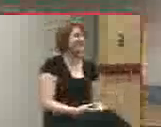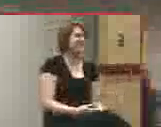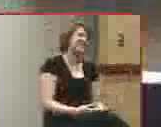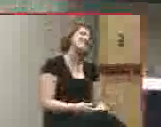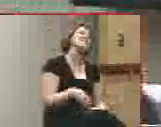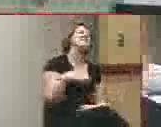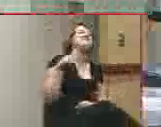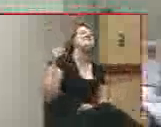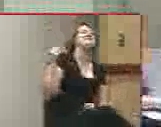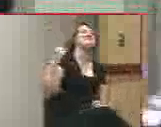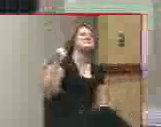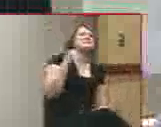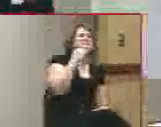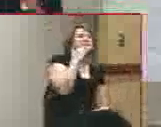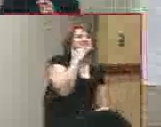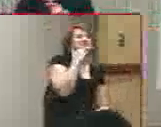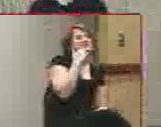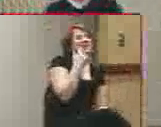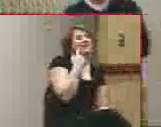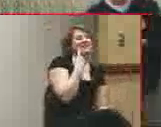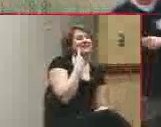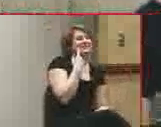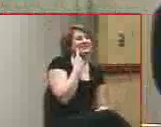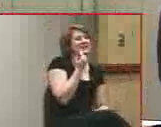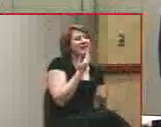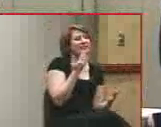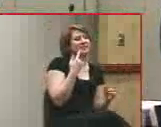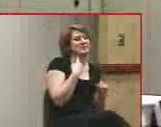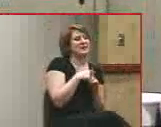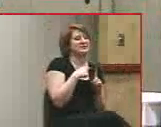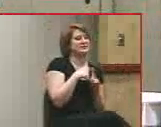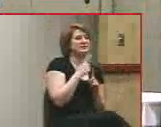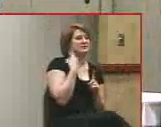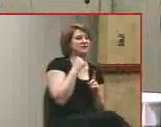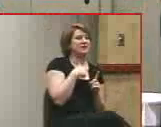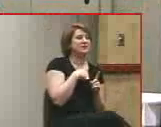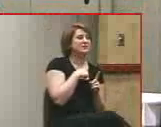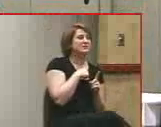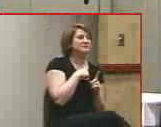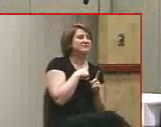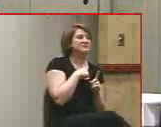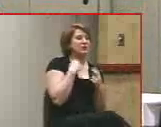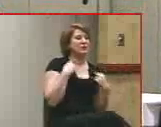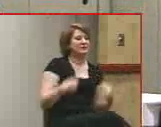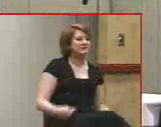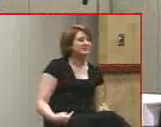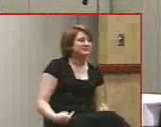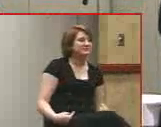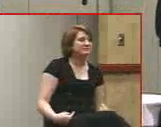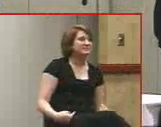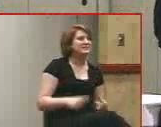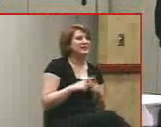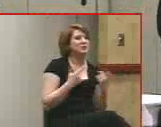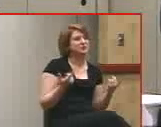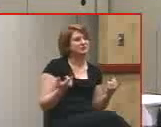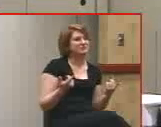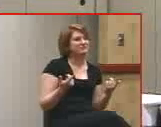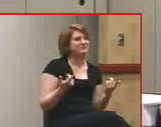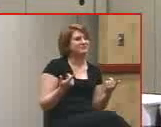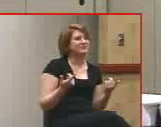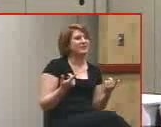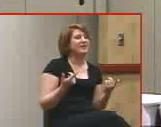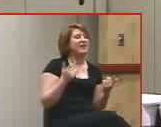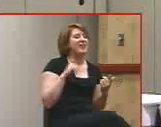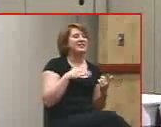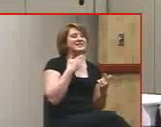You know, I think the thing that we've got going for us as humans is language. And